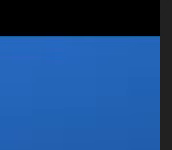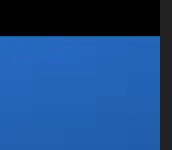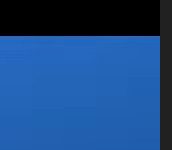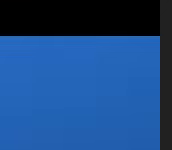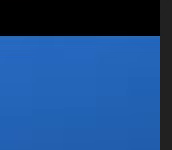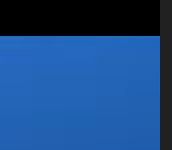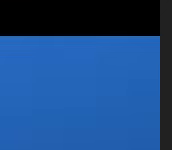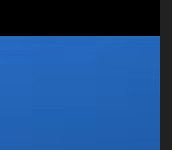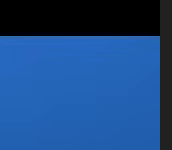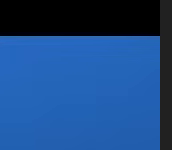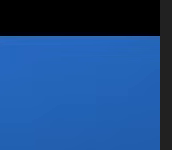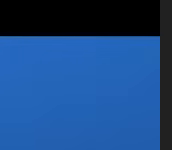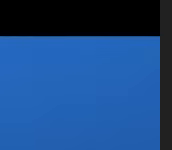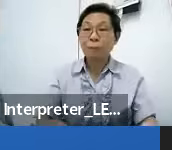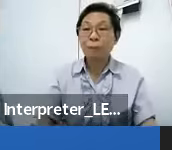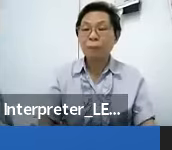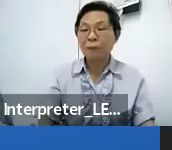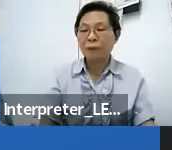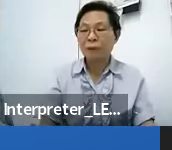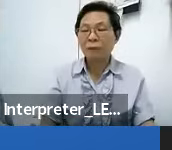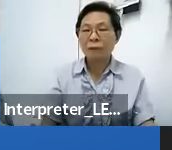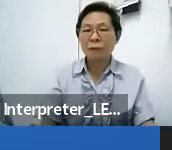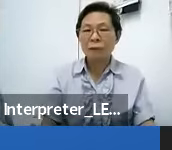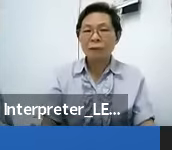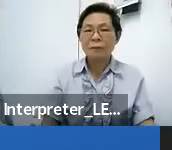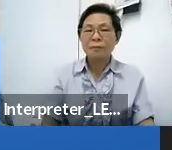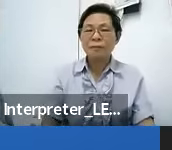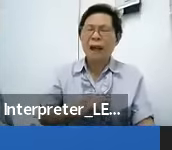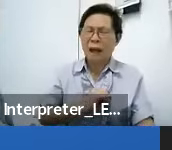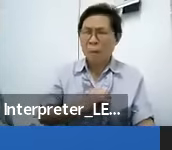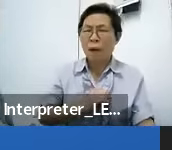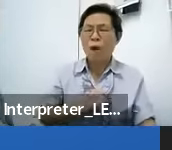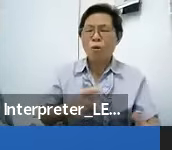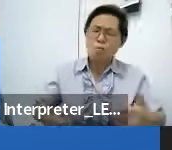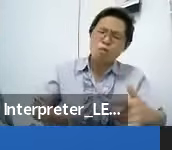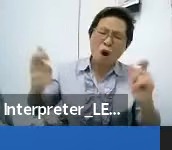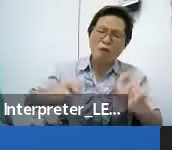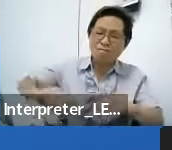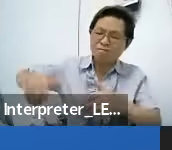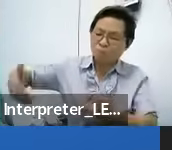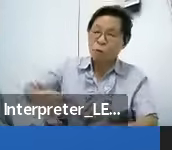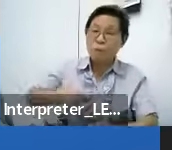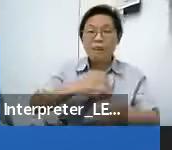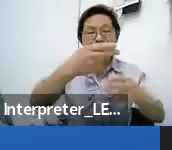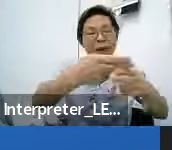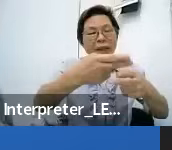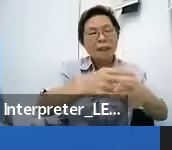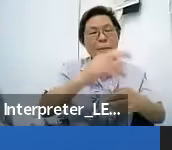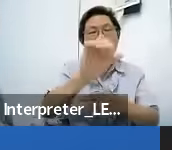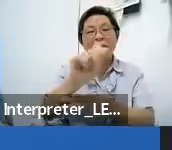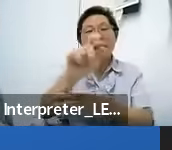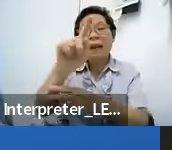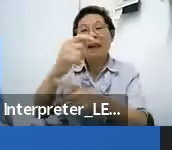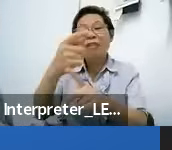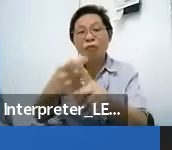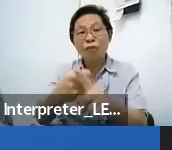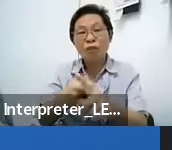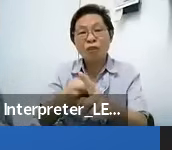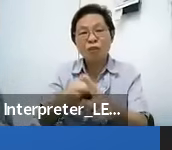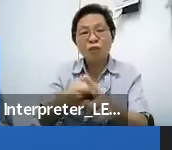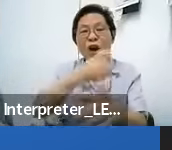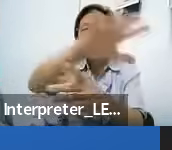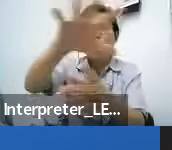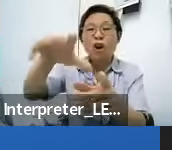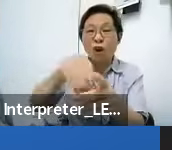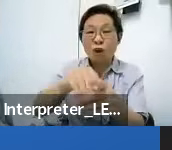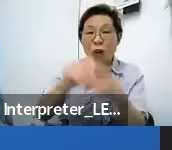Okay, so let me just quickly introduce myself. I'm Catherine Wilczek from the Inclusive